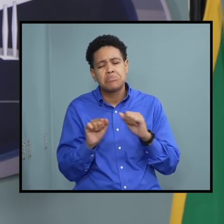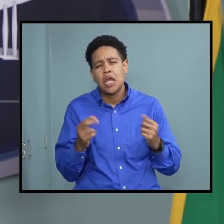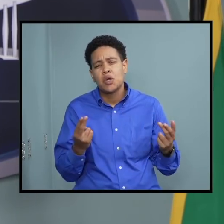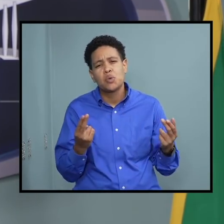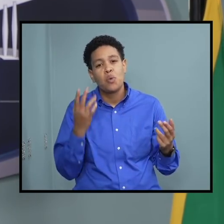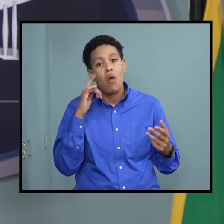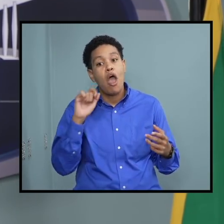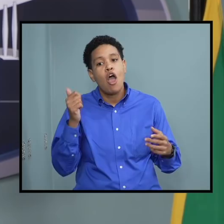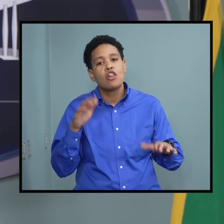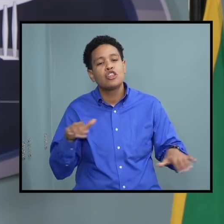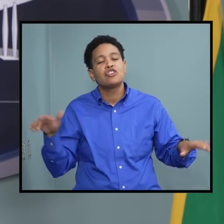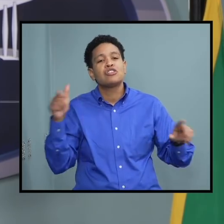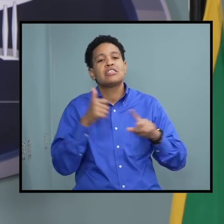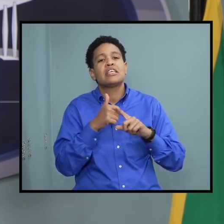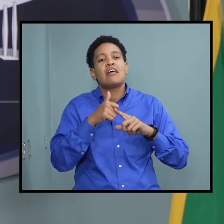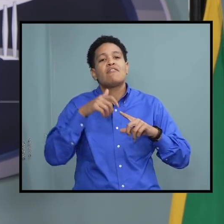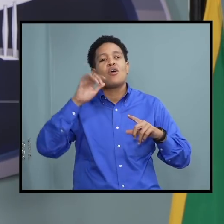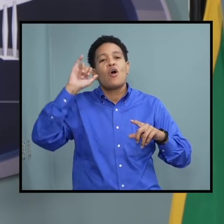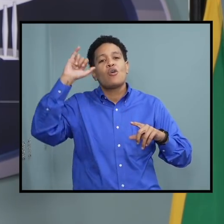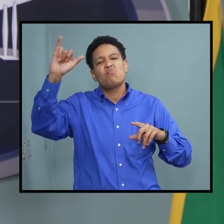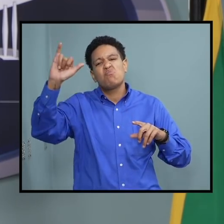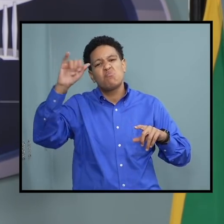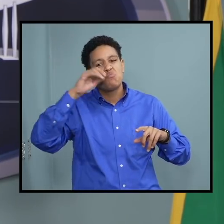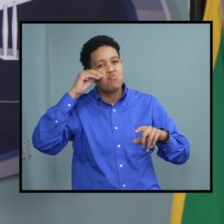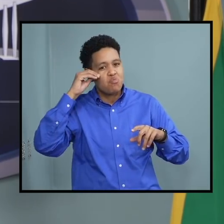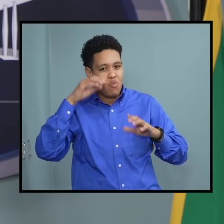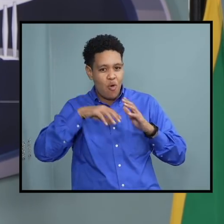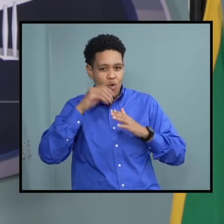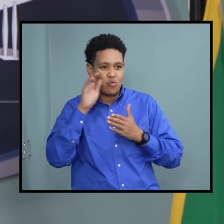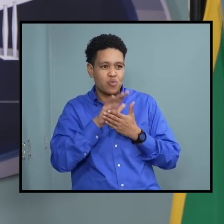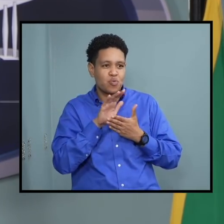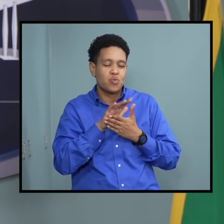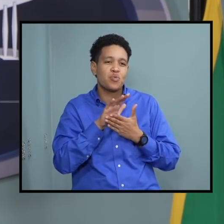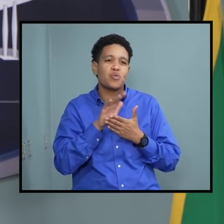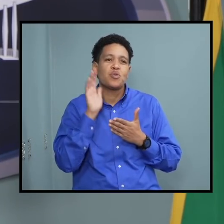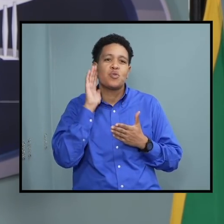other children are out of school, and it will be